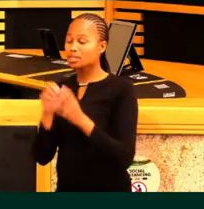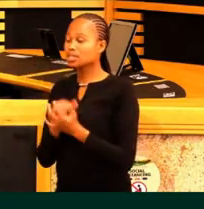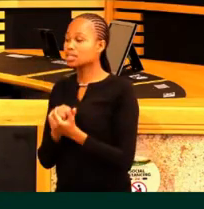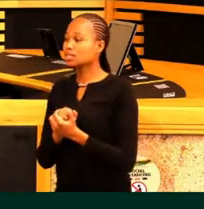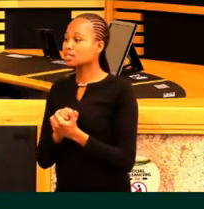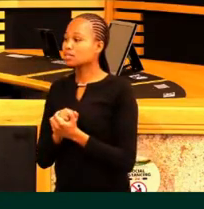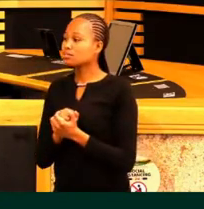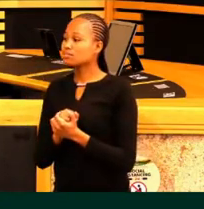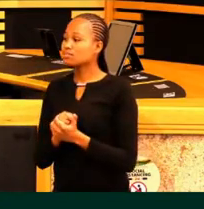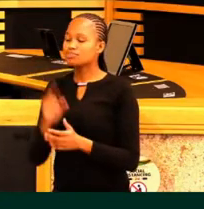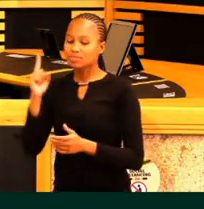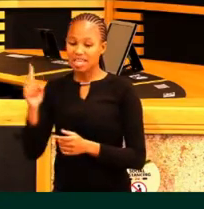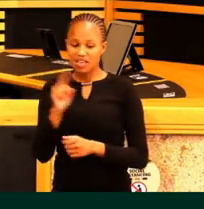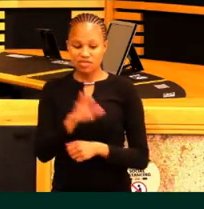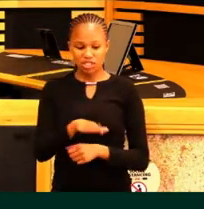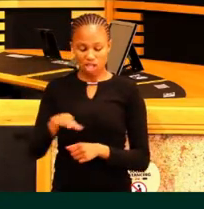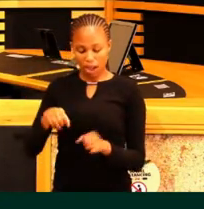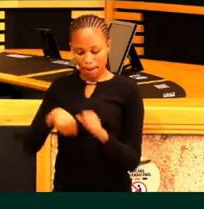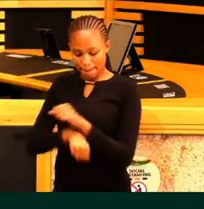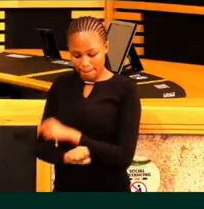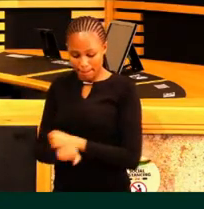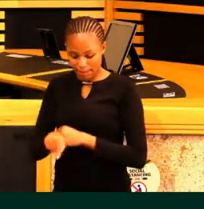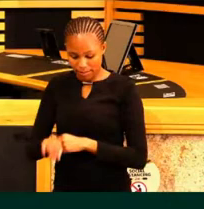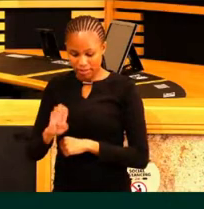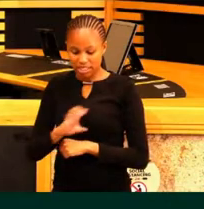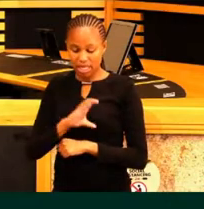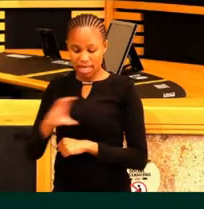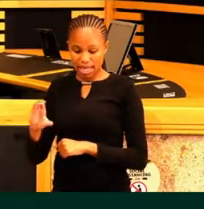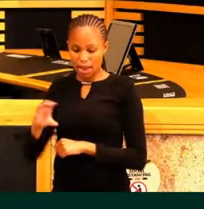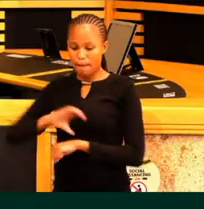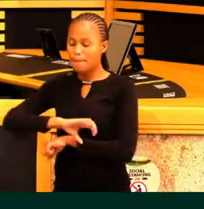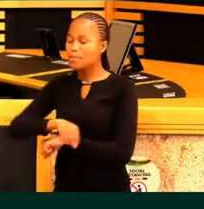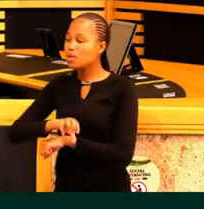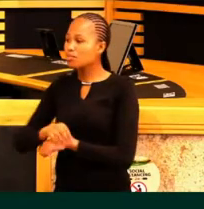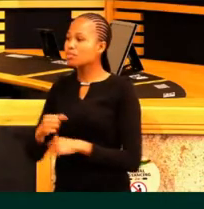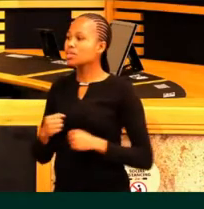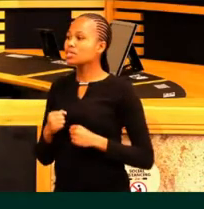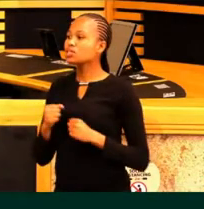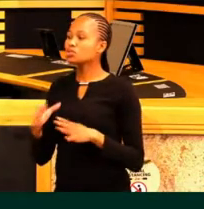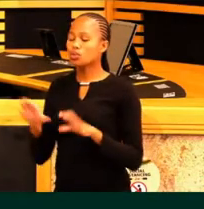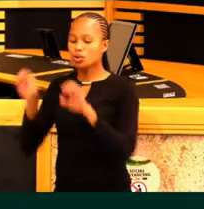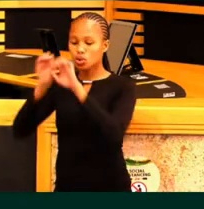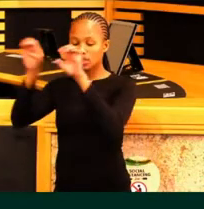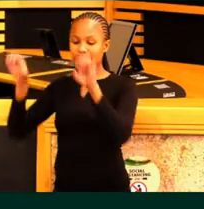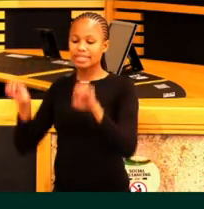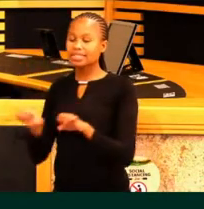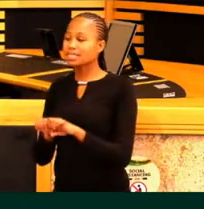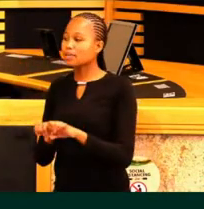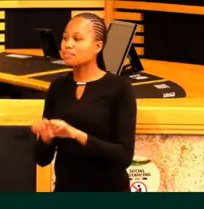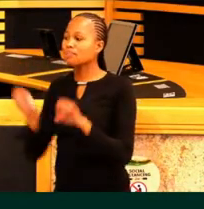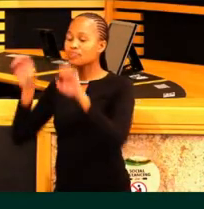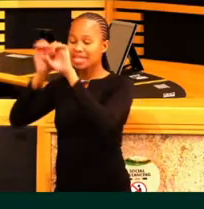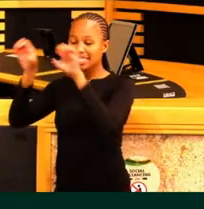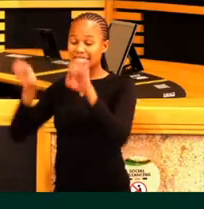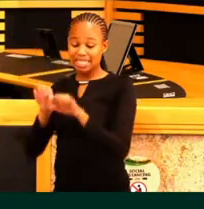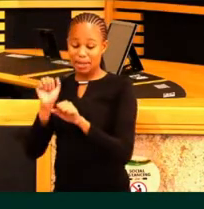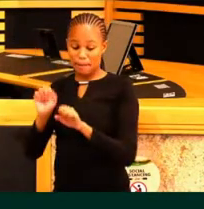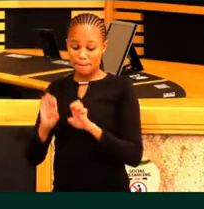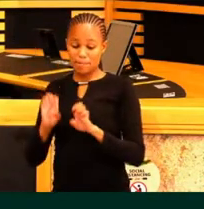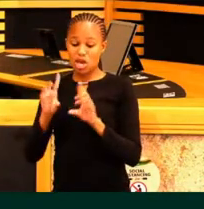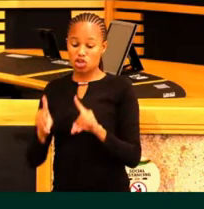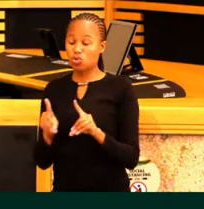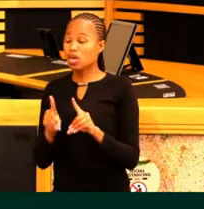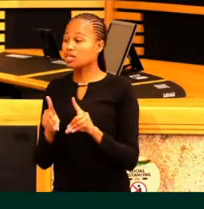every child is born into this Eastern Cape Province introduced to a system a system of Education